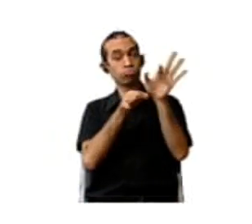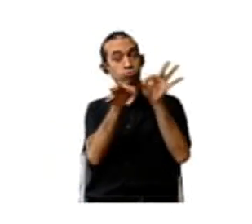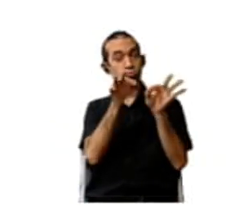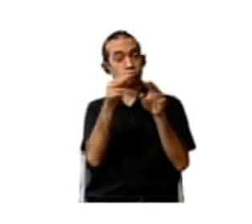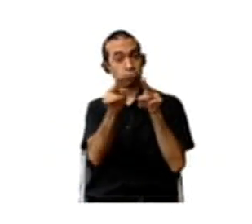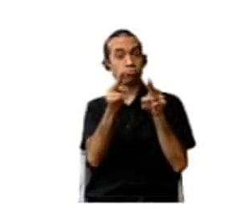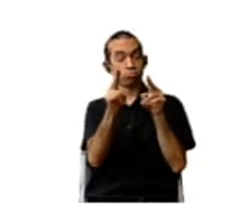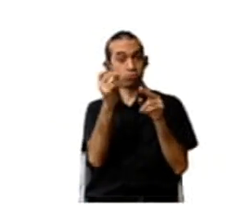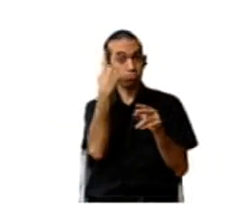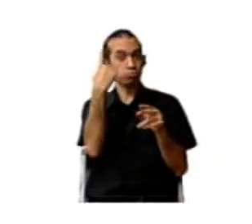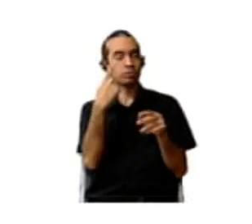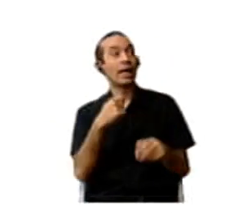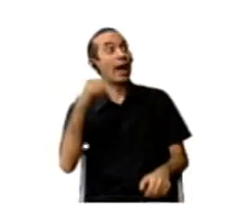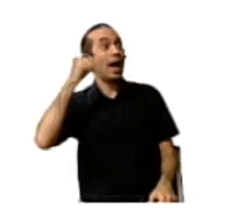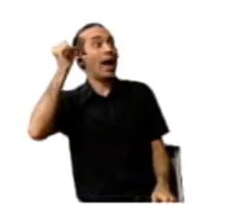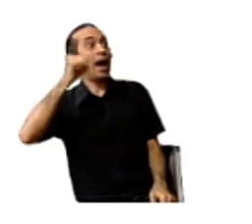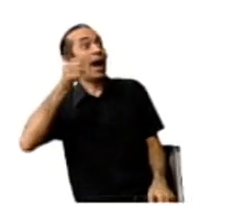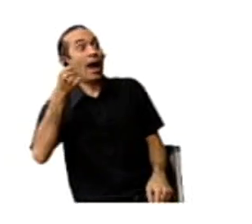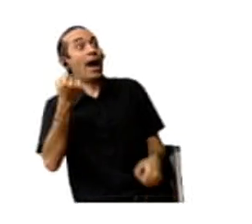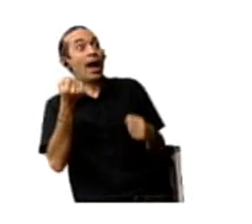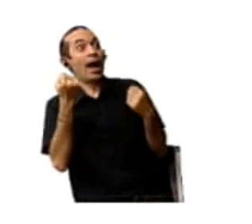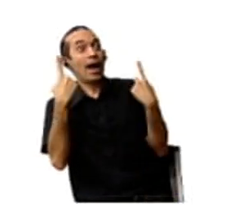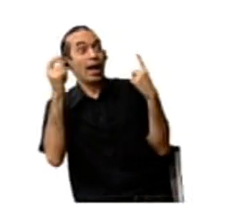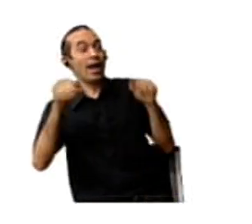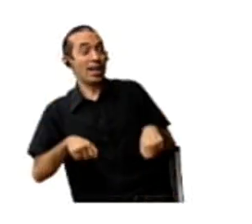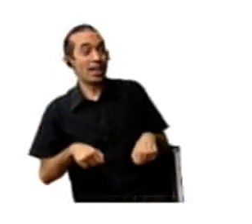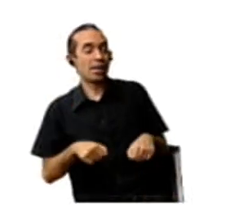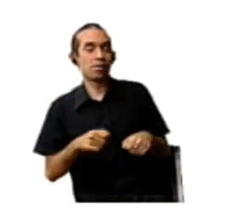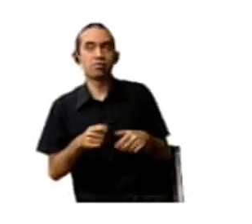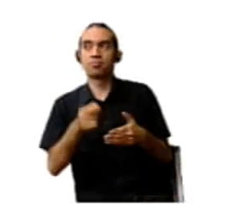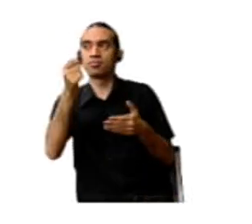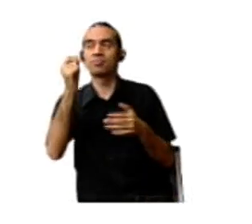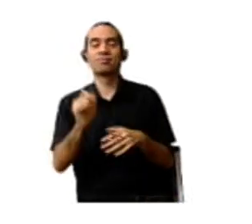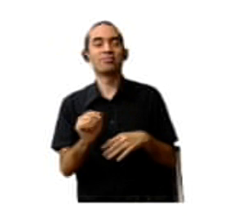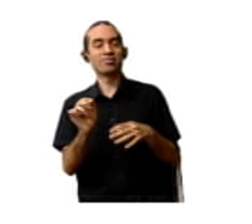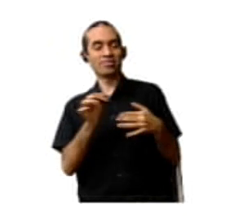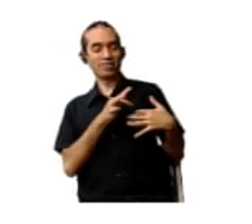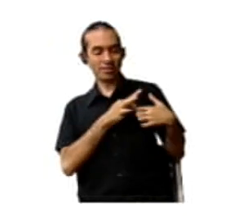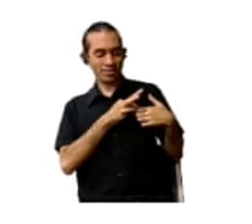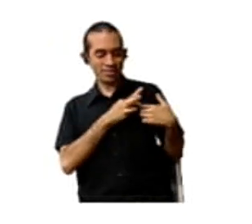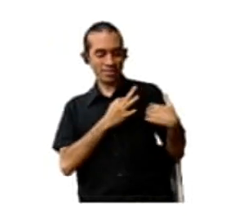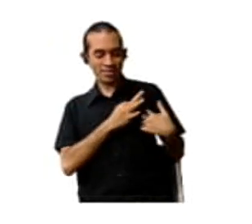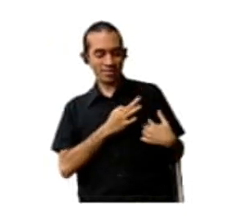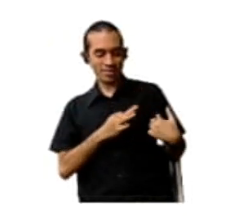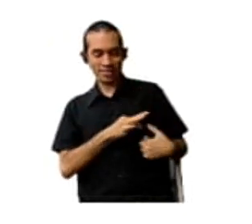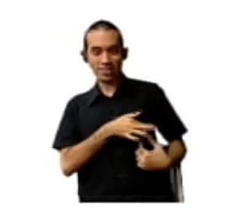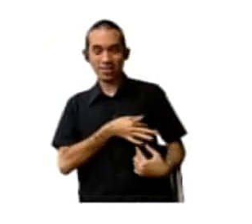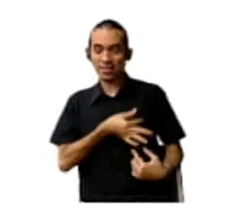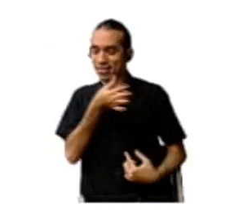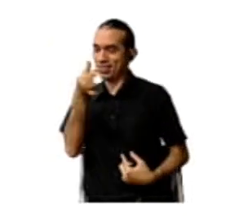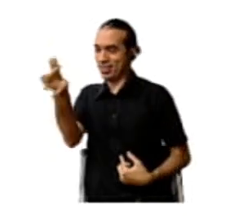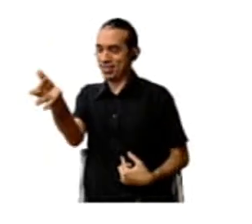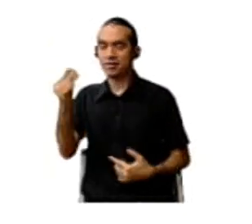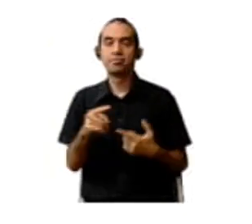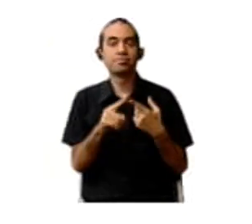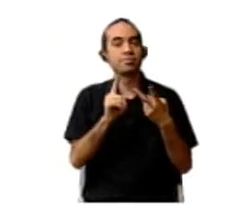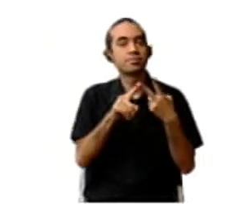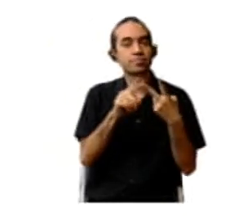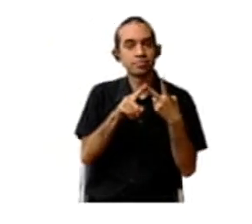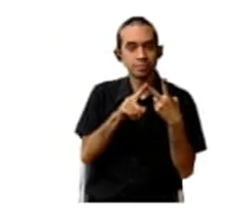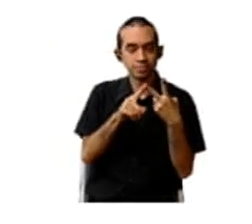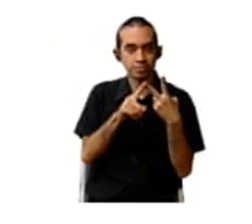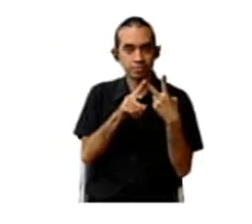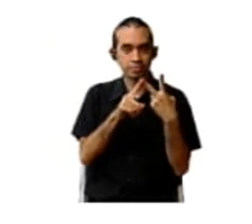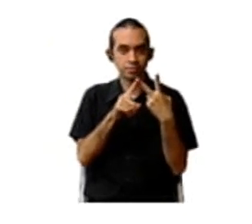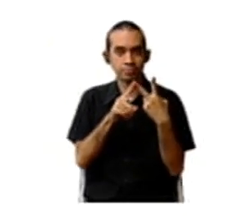explanations? Yes, I can. Okay, so you earned the star. Charlie, can you recognize